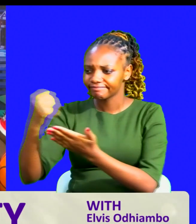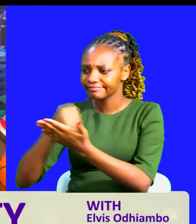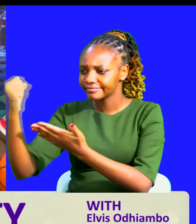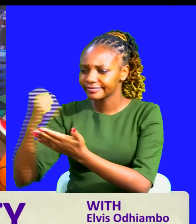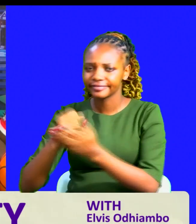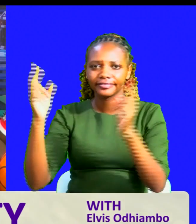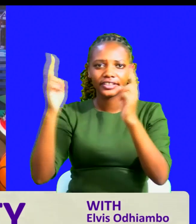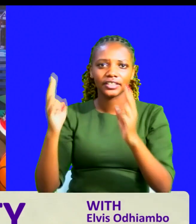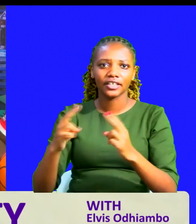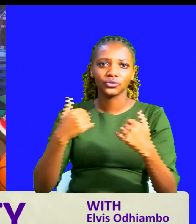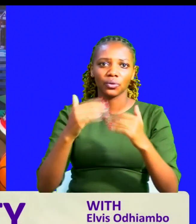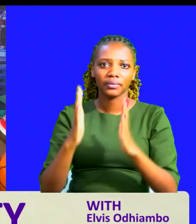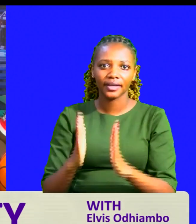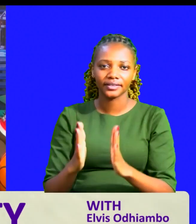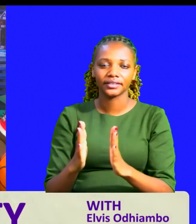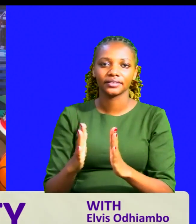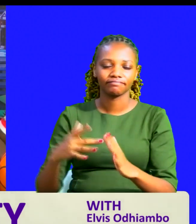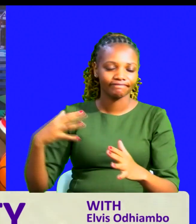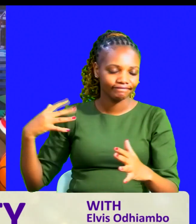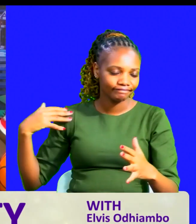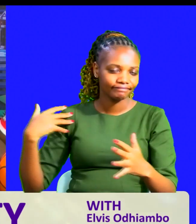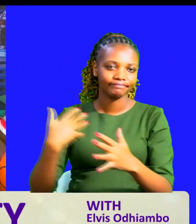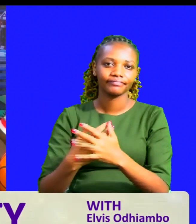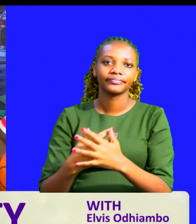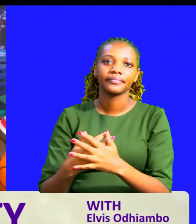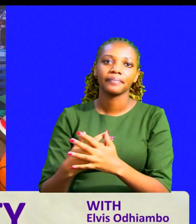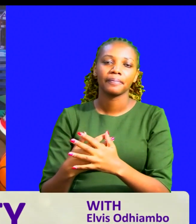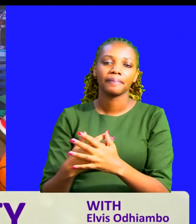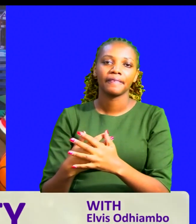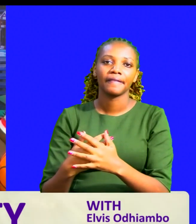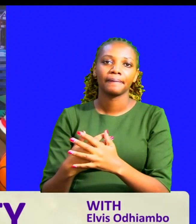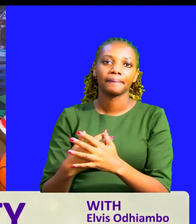throughout the club's